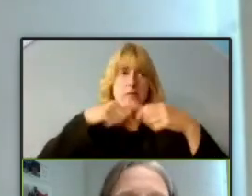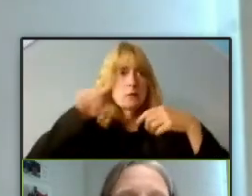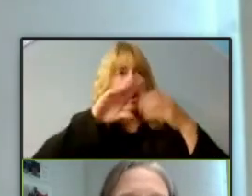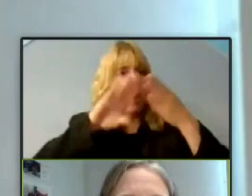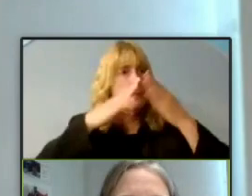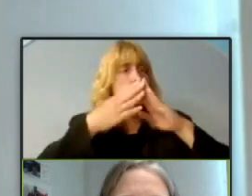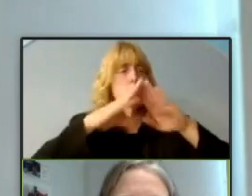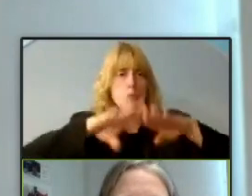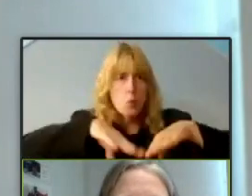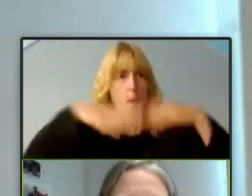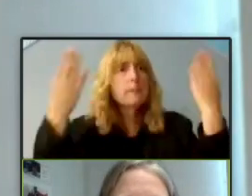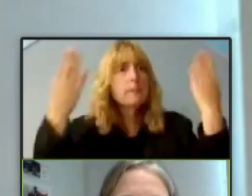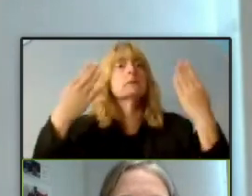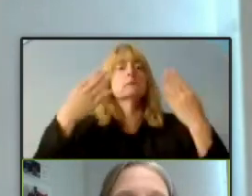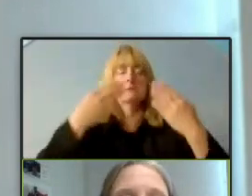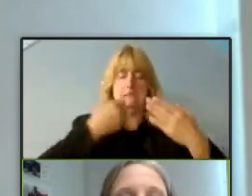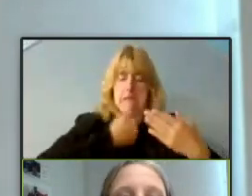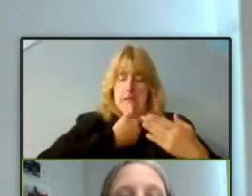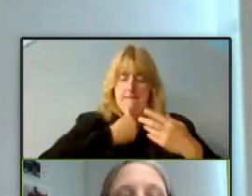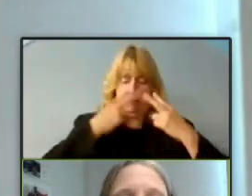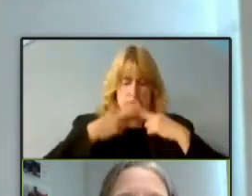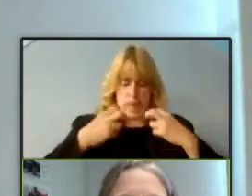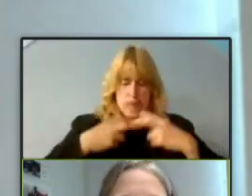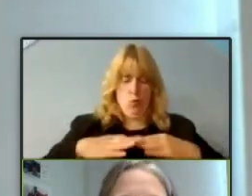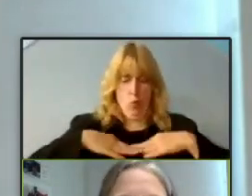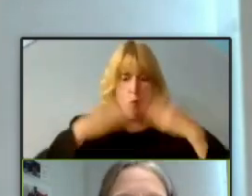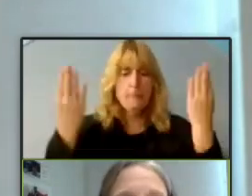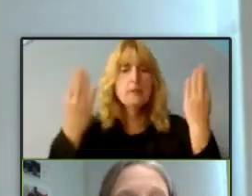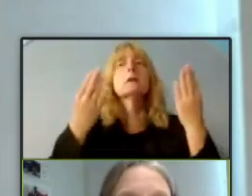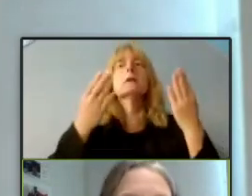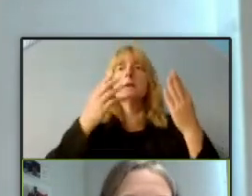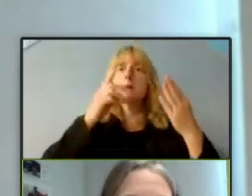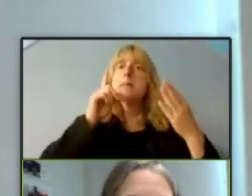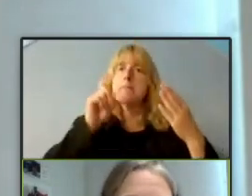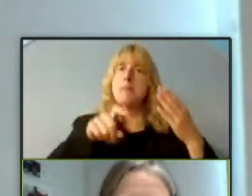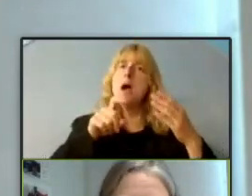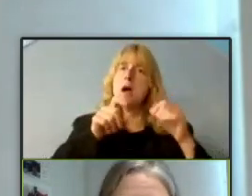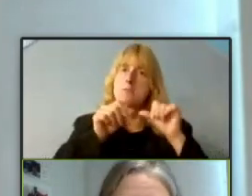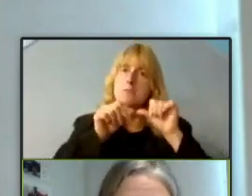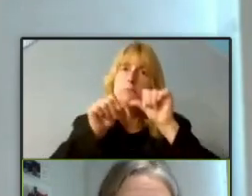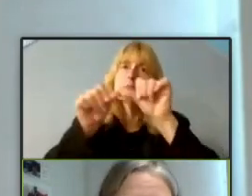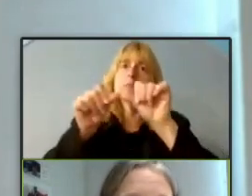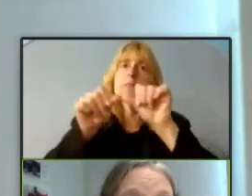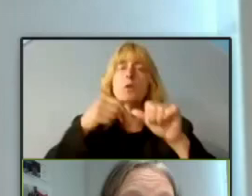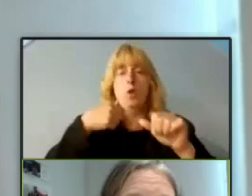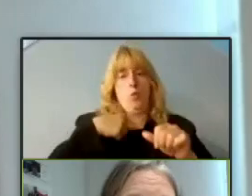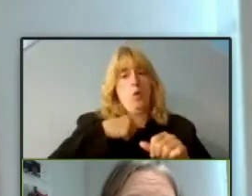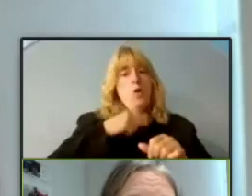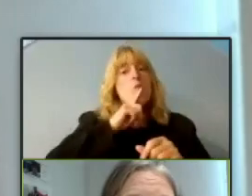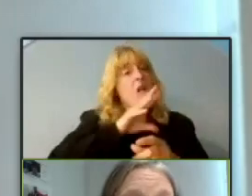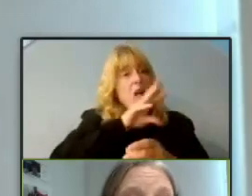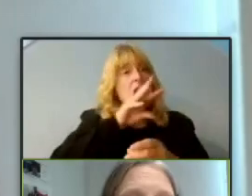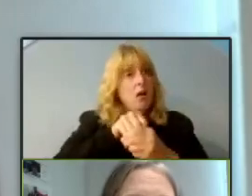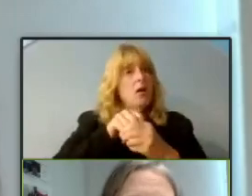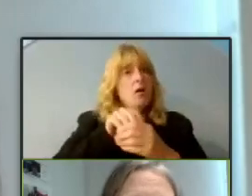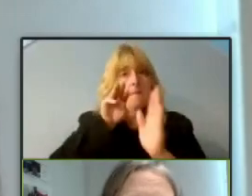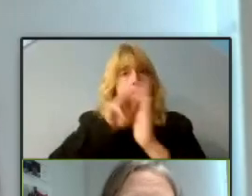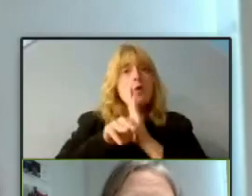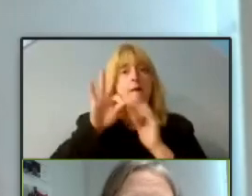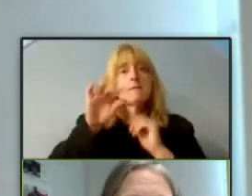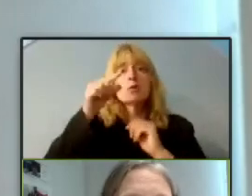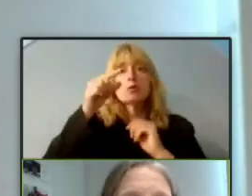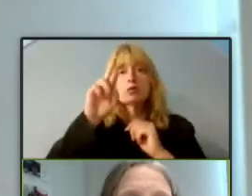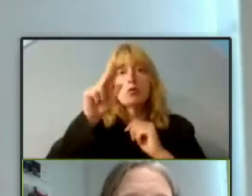and ongoing. We have been complicit in the murder of George Floyd, Tamir